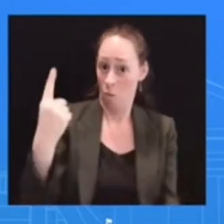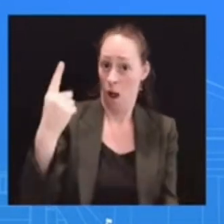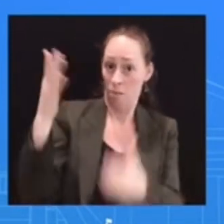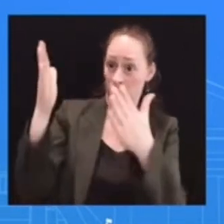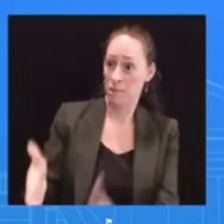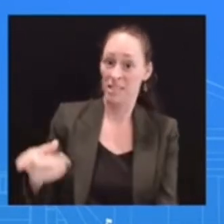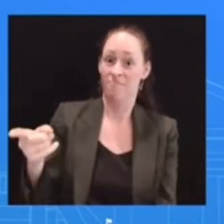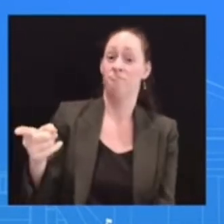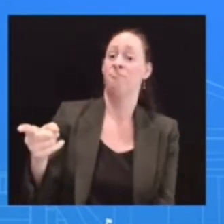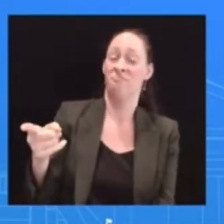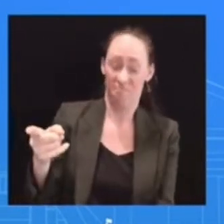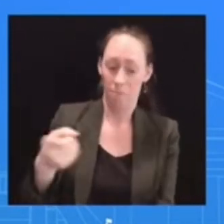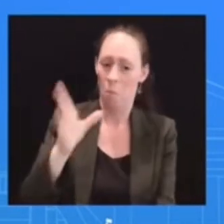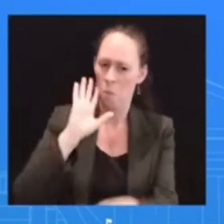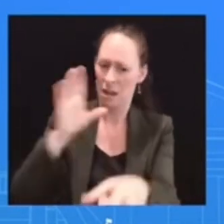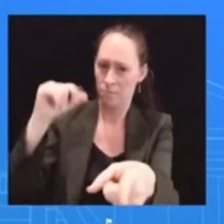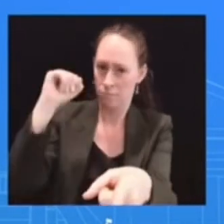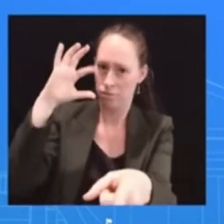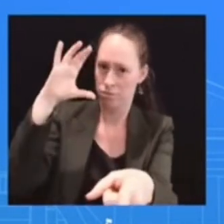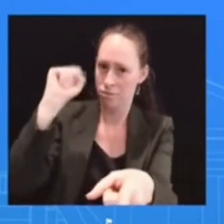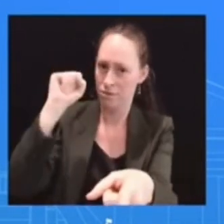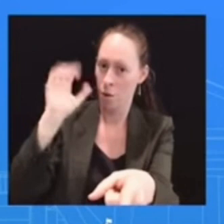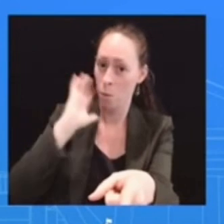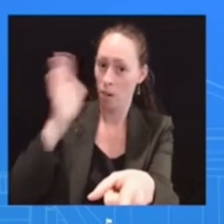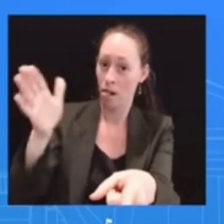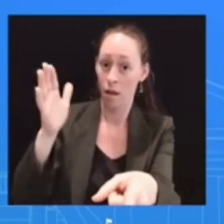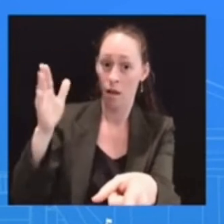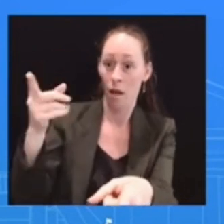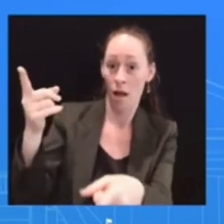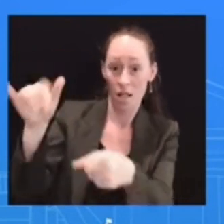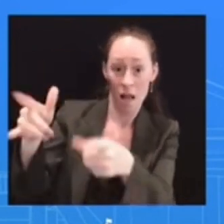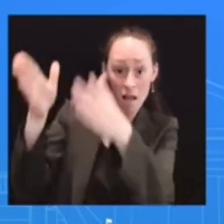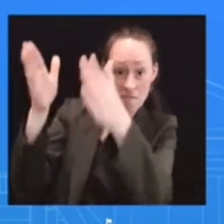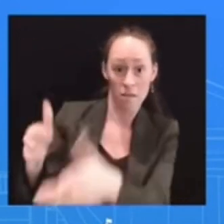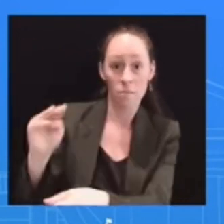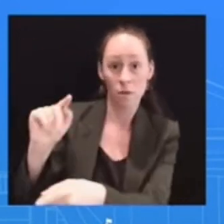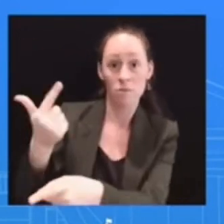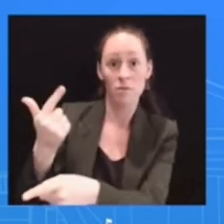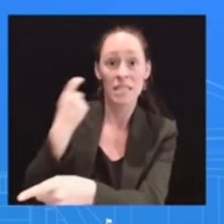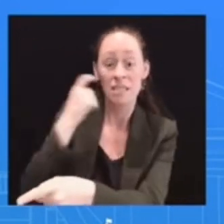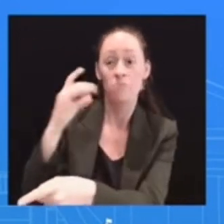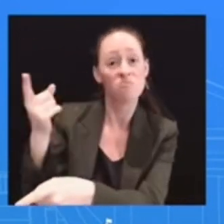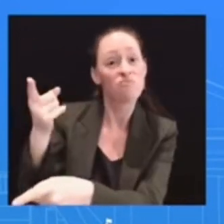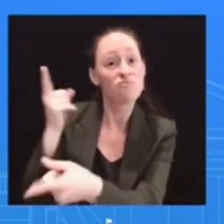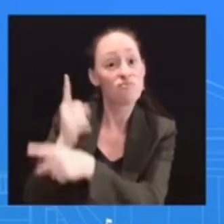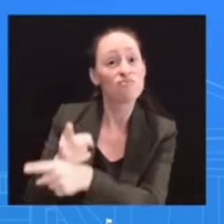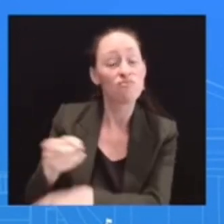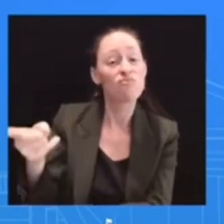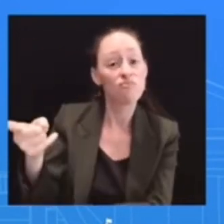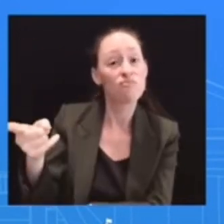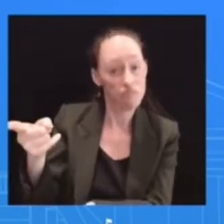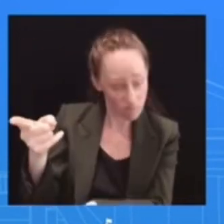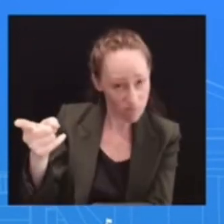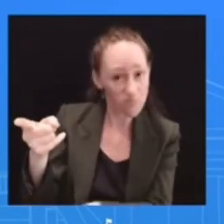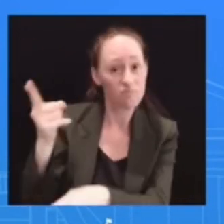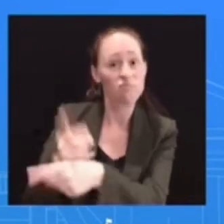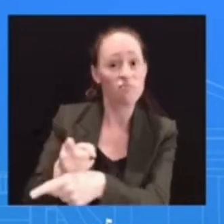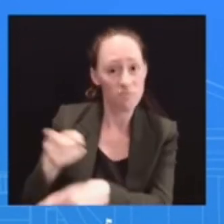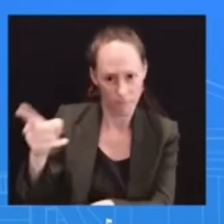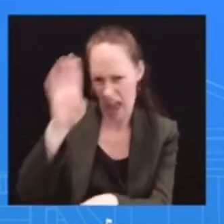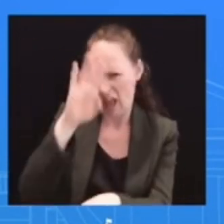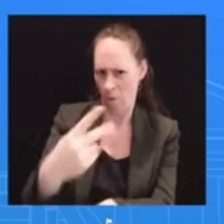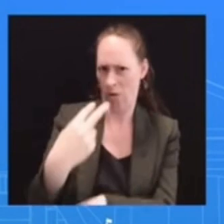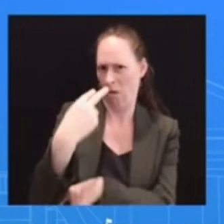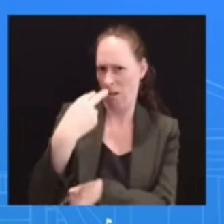agree with Marjorie Taylor Greene, which is not something that we say very often. Over the weekend, the Congresswoman, Marjorie